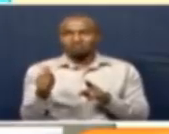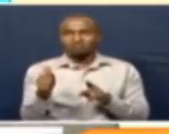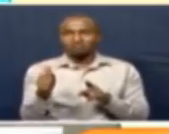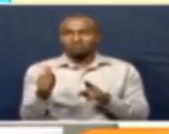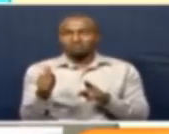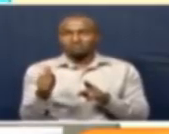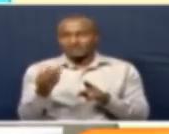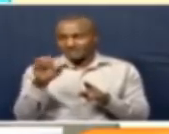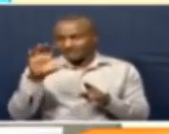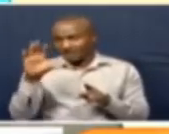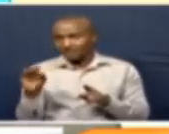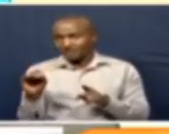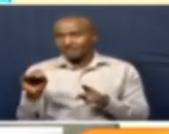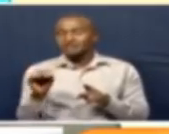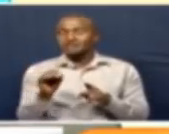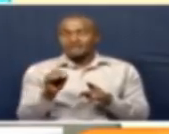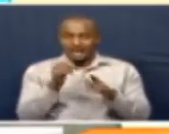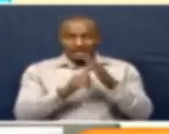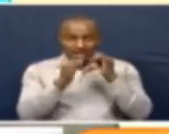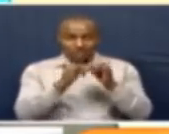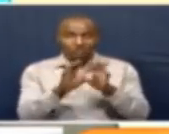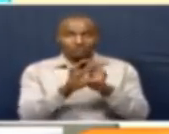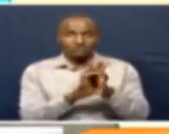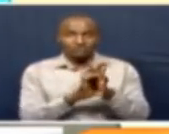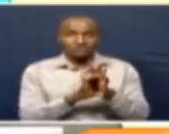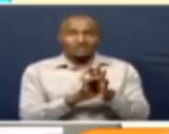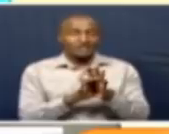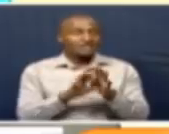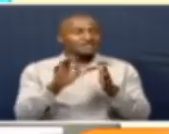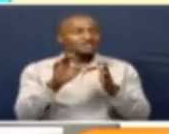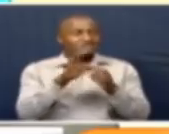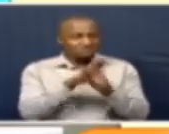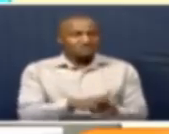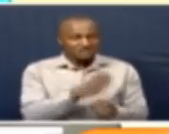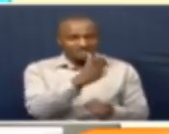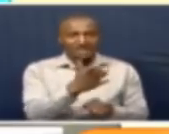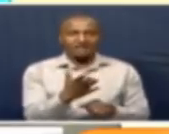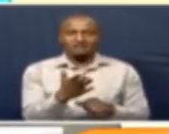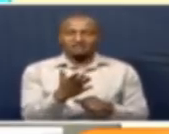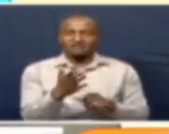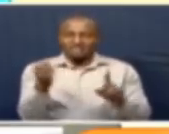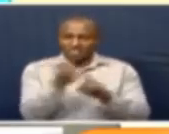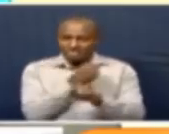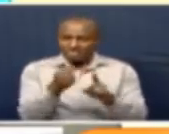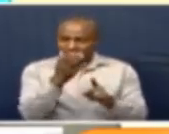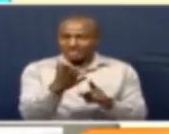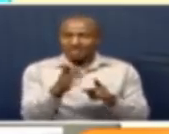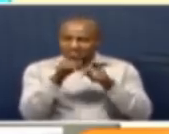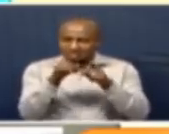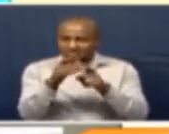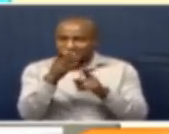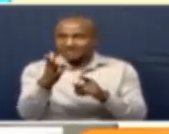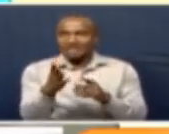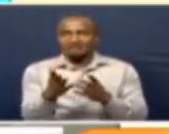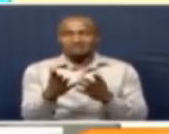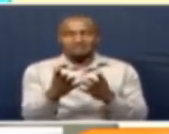not be said under a new constitutional dispensation that there is discrimination, there is violation, there is intimidation, there is